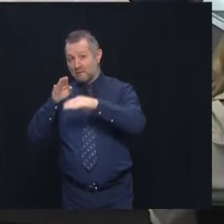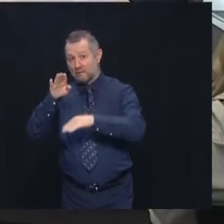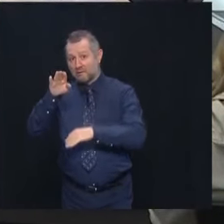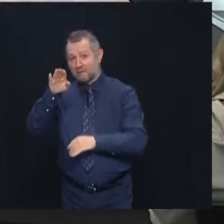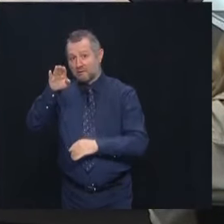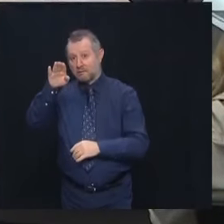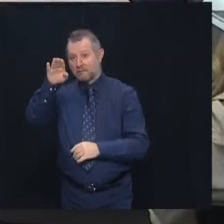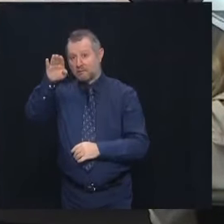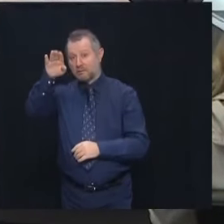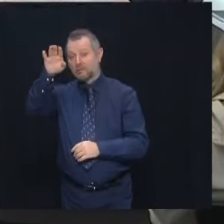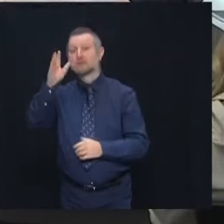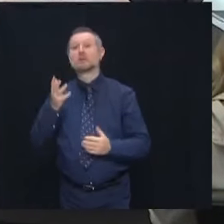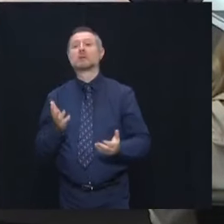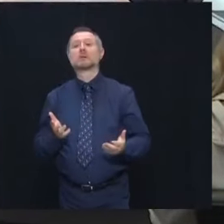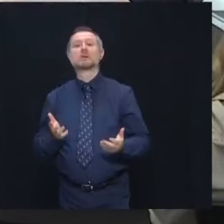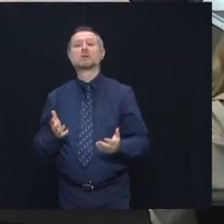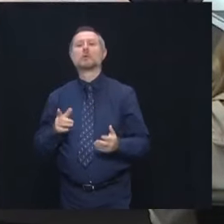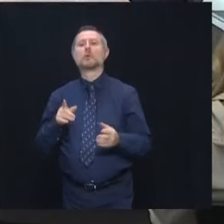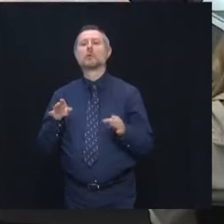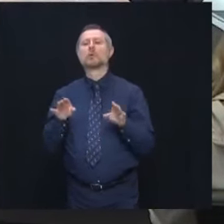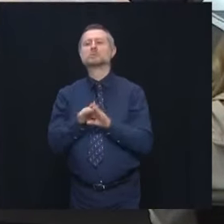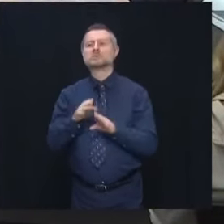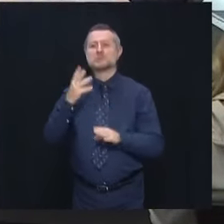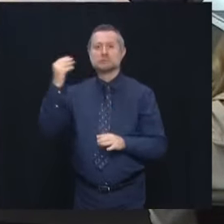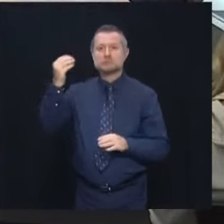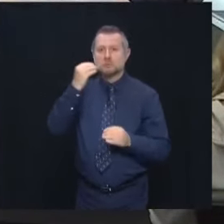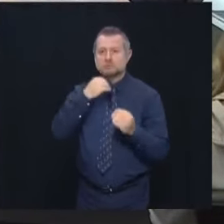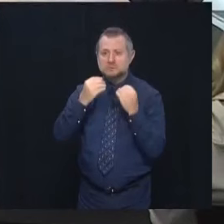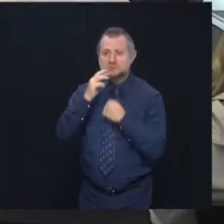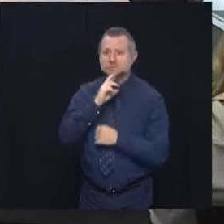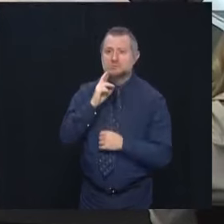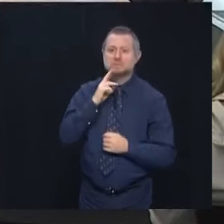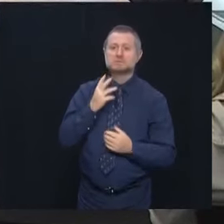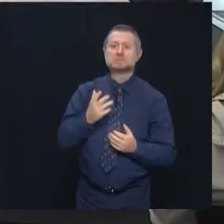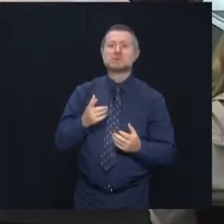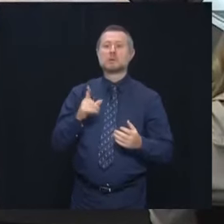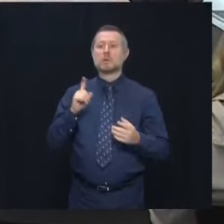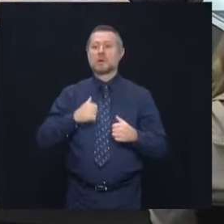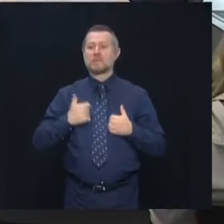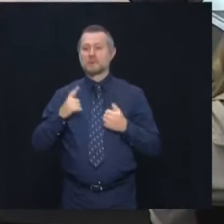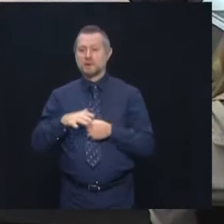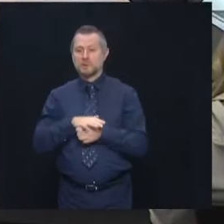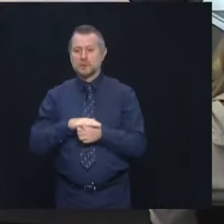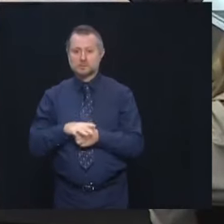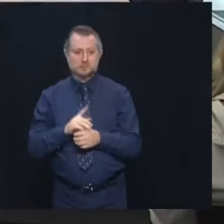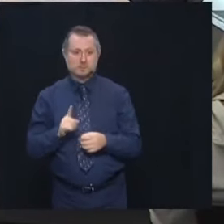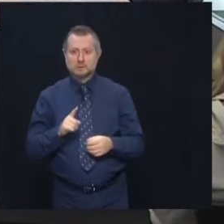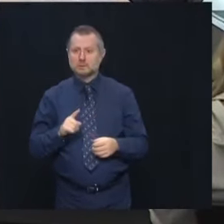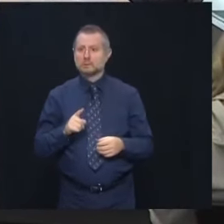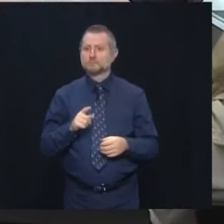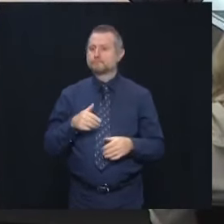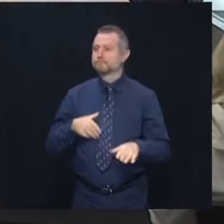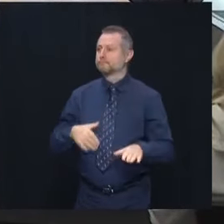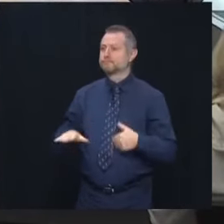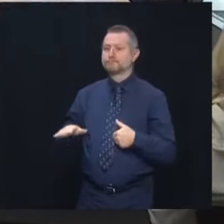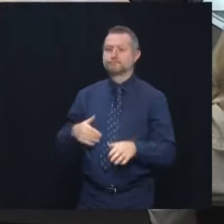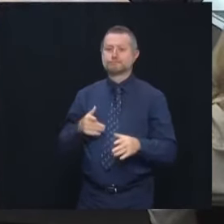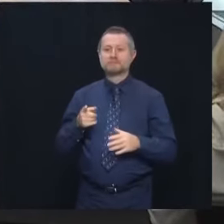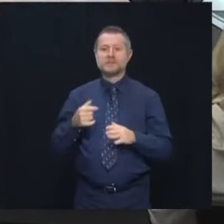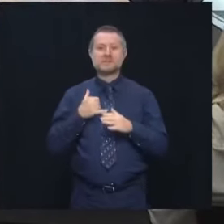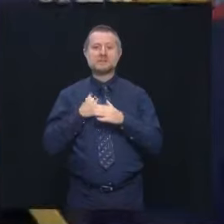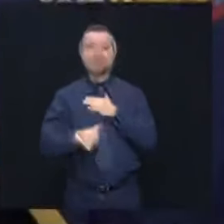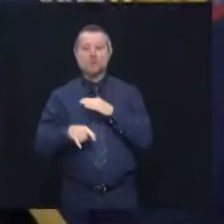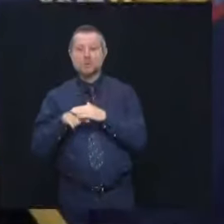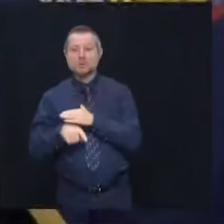close outdoor dining, indoor dining? What's to stop people that live in hotspots from going down the block or catching the train and traveling outside?